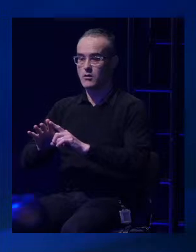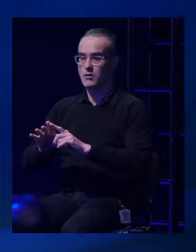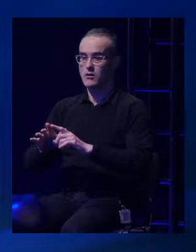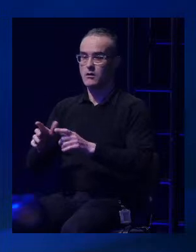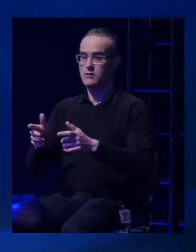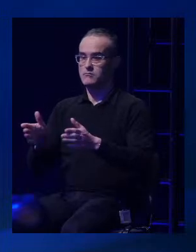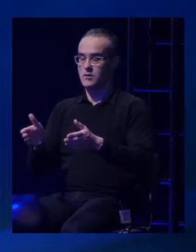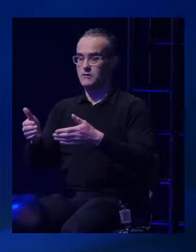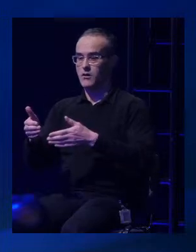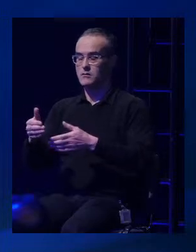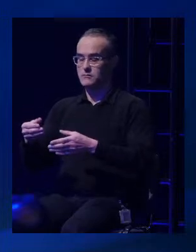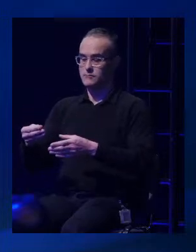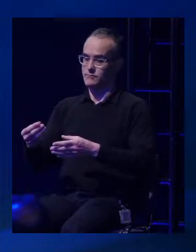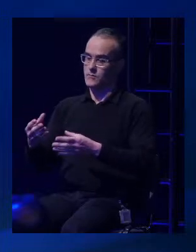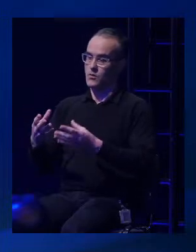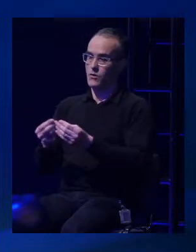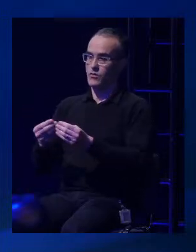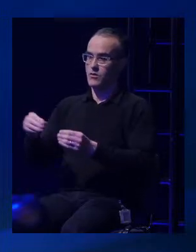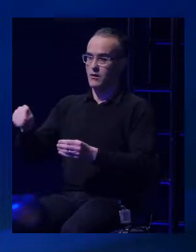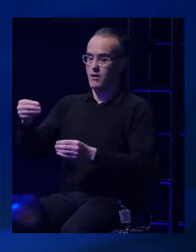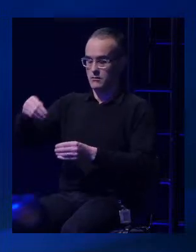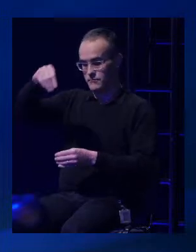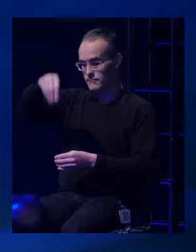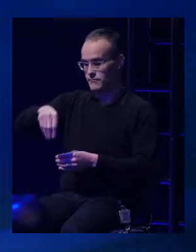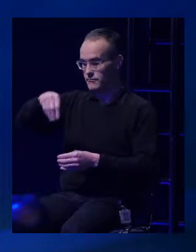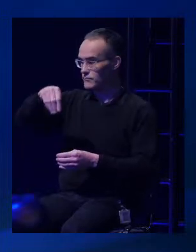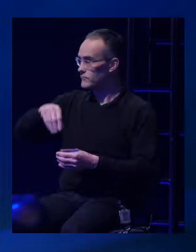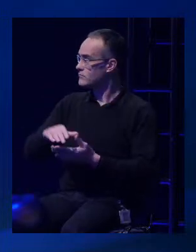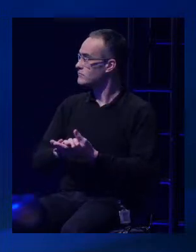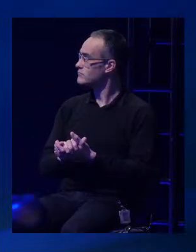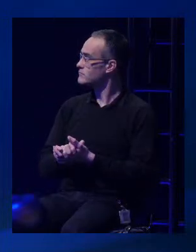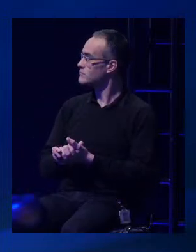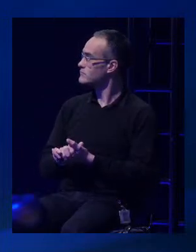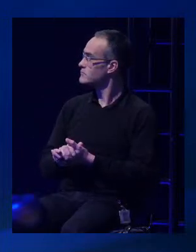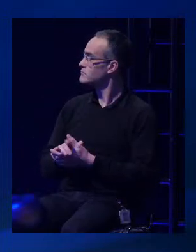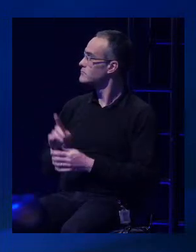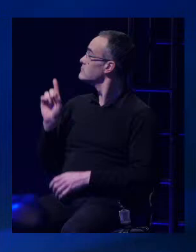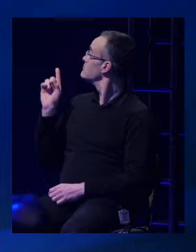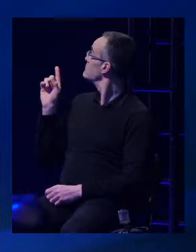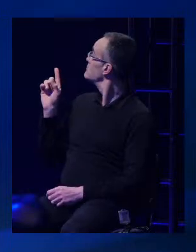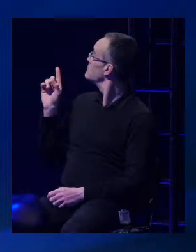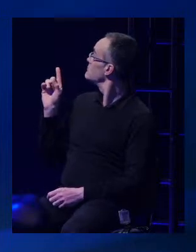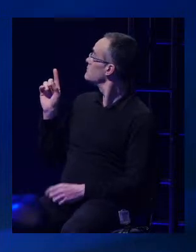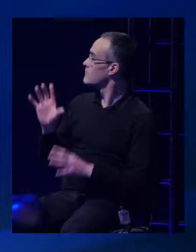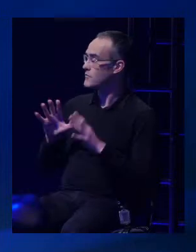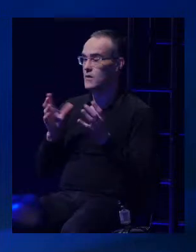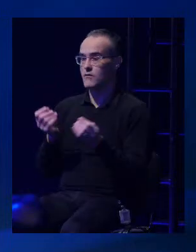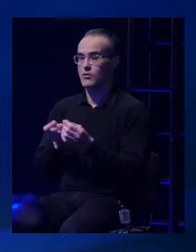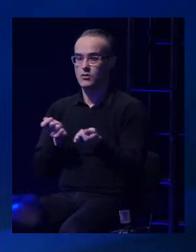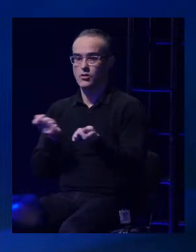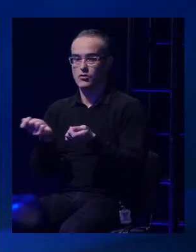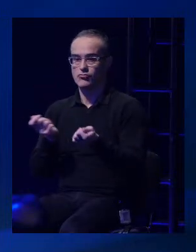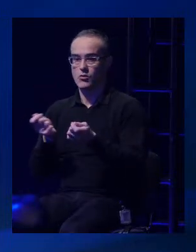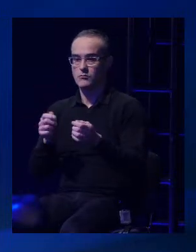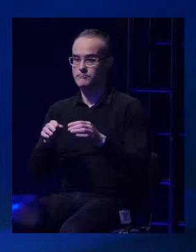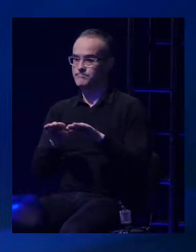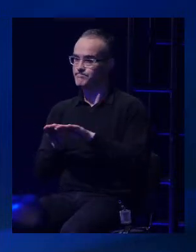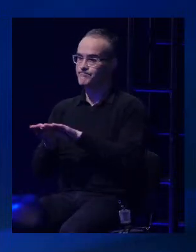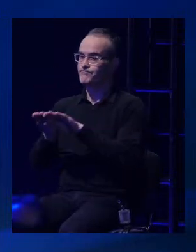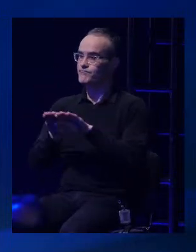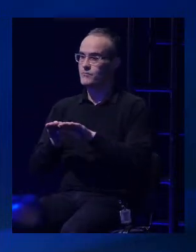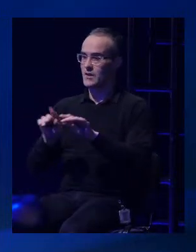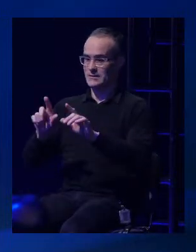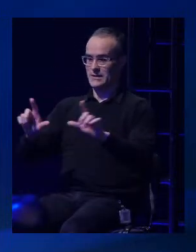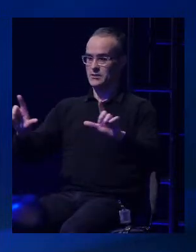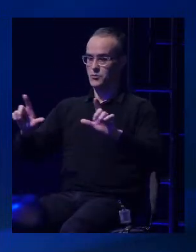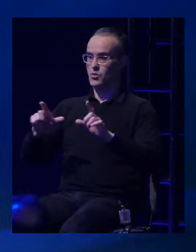card-based format. They're slotted into the device you can see there, which is the Open Gear frame, and then everything is controlled from a unified dashboard. So a really